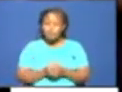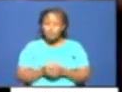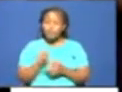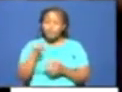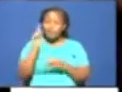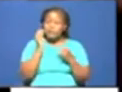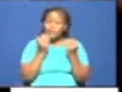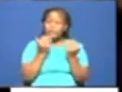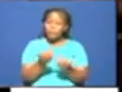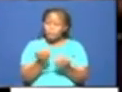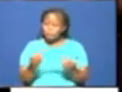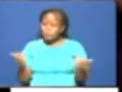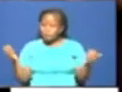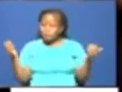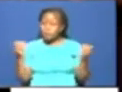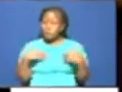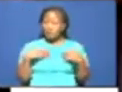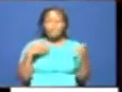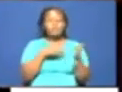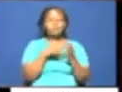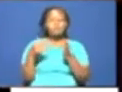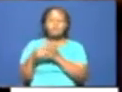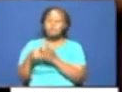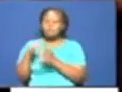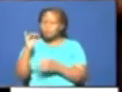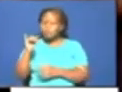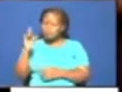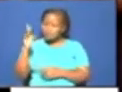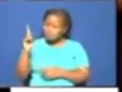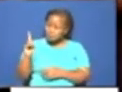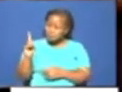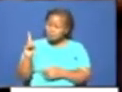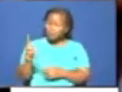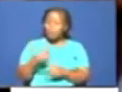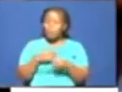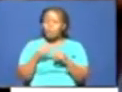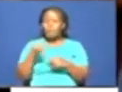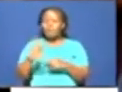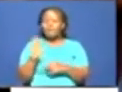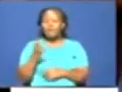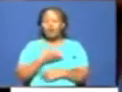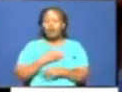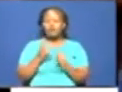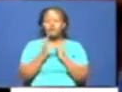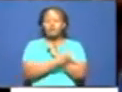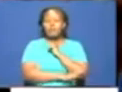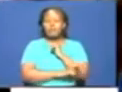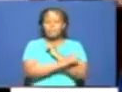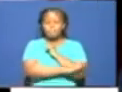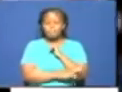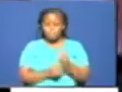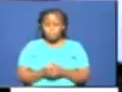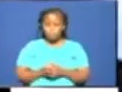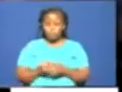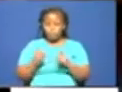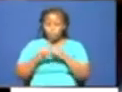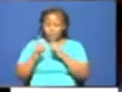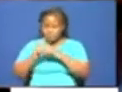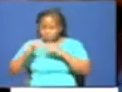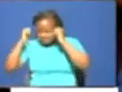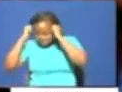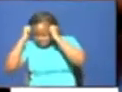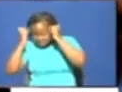being denied identity cards by their own country. Education is